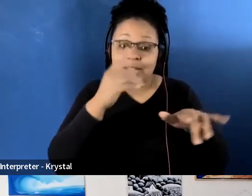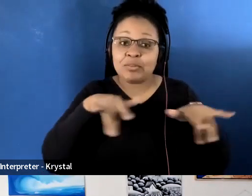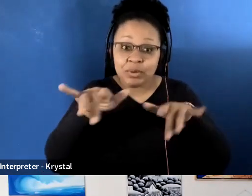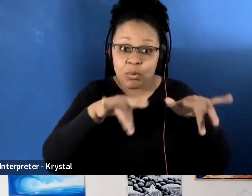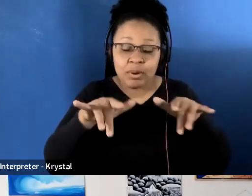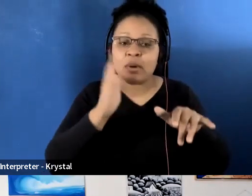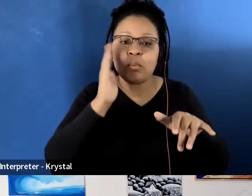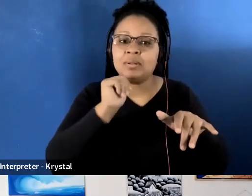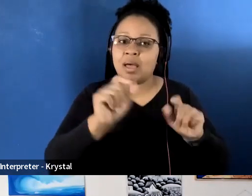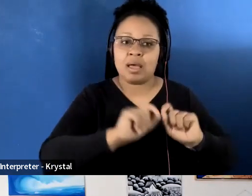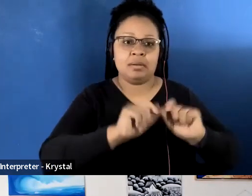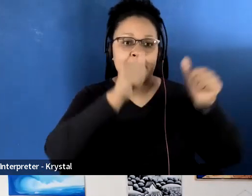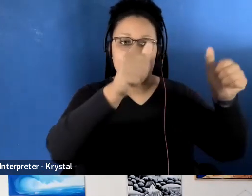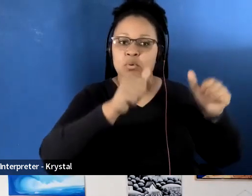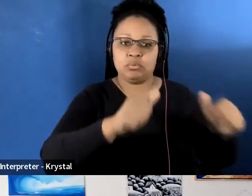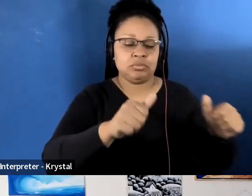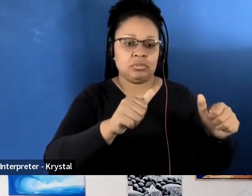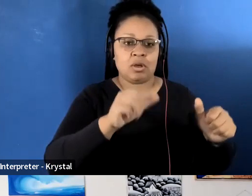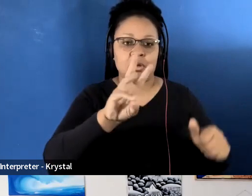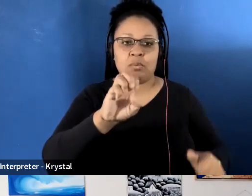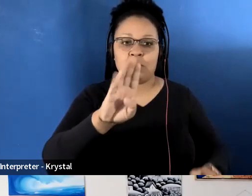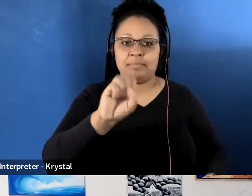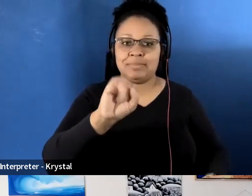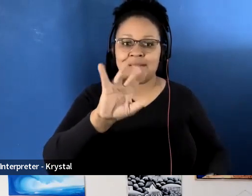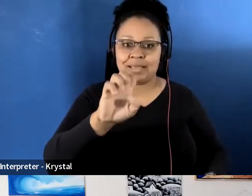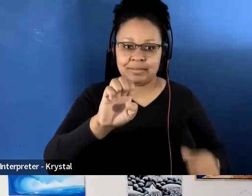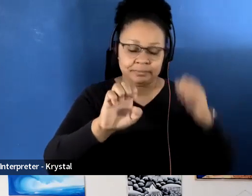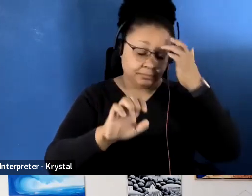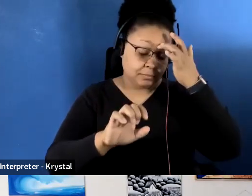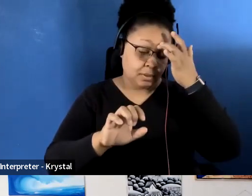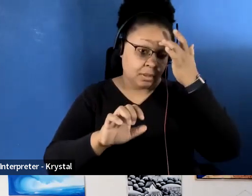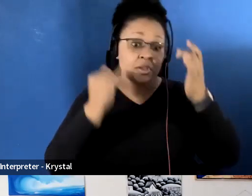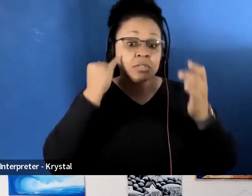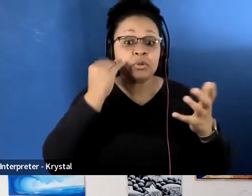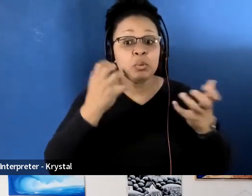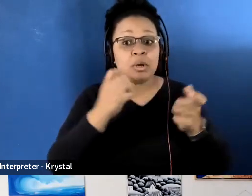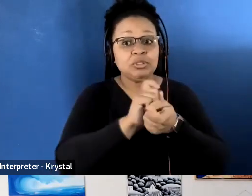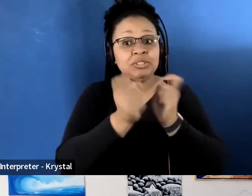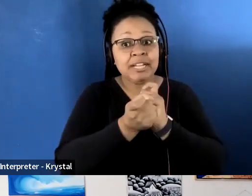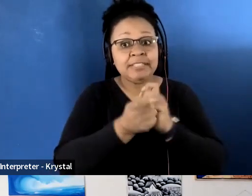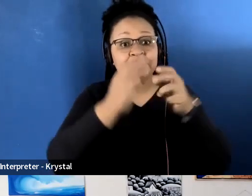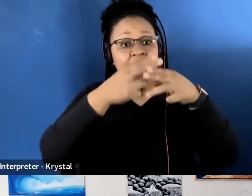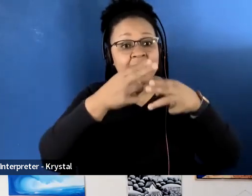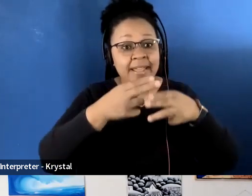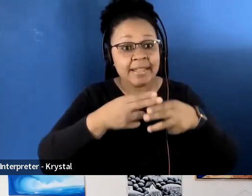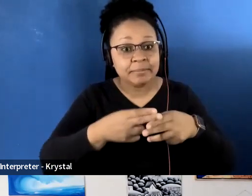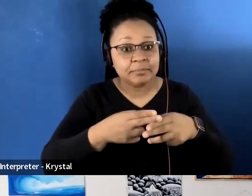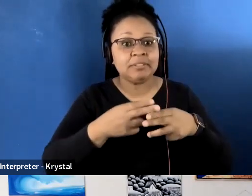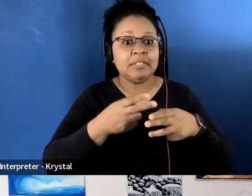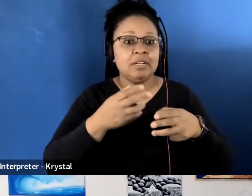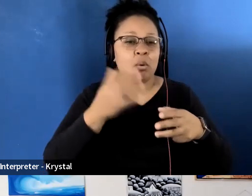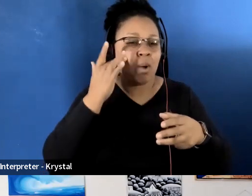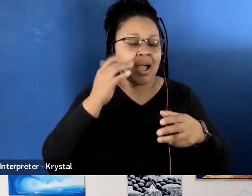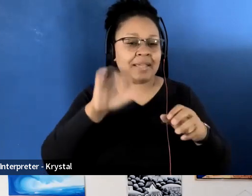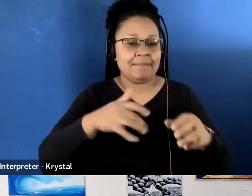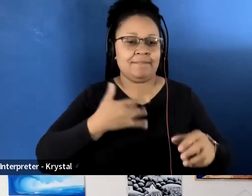website. Also, if you would like to change your names, you're welcome to do that. Molly had some great suggestions on names.